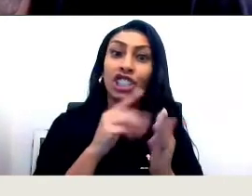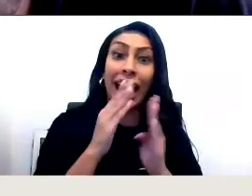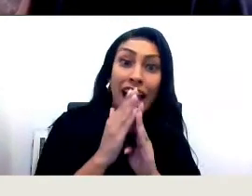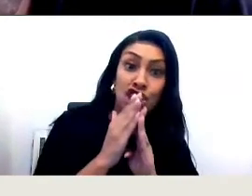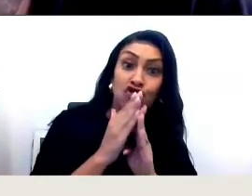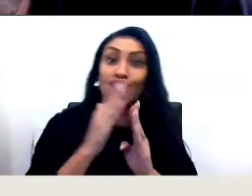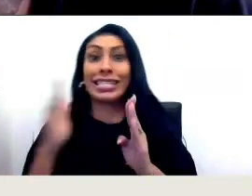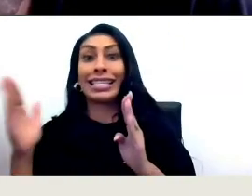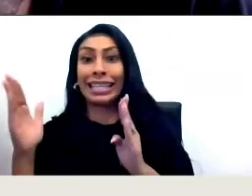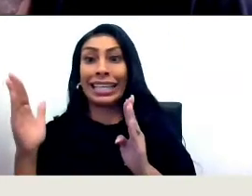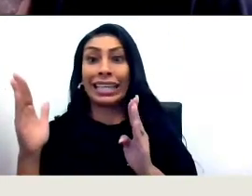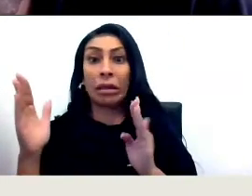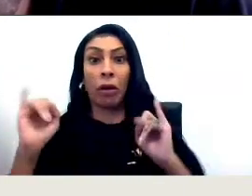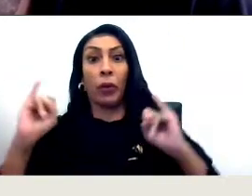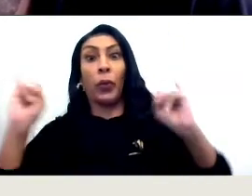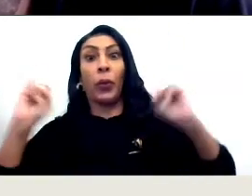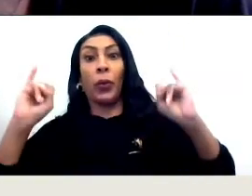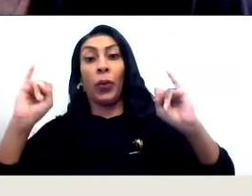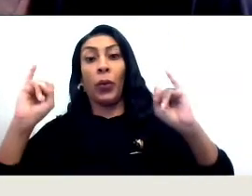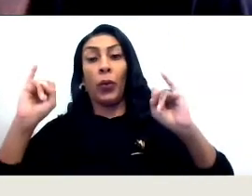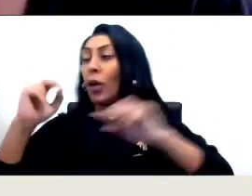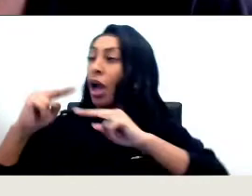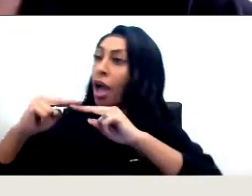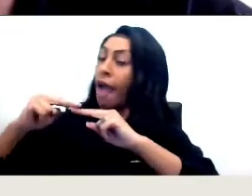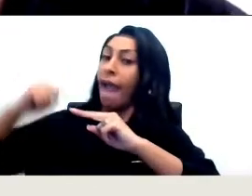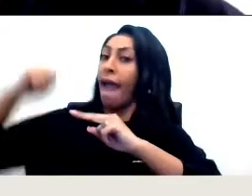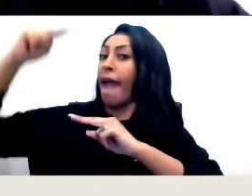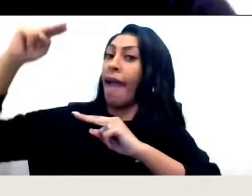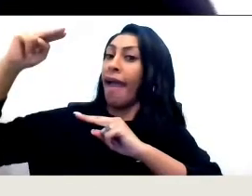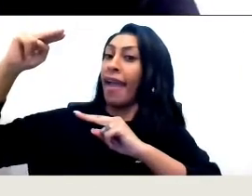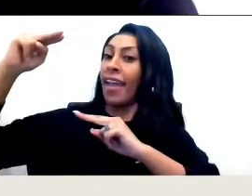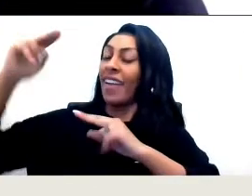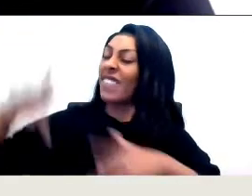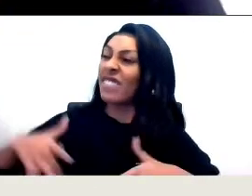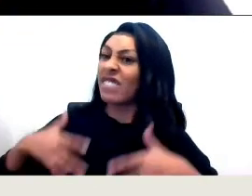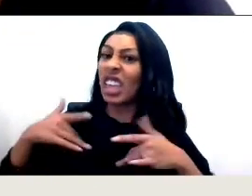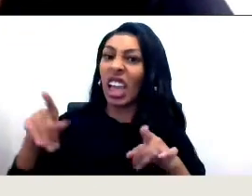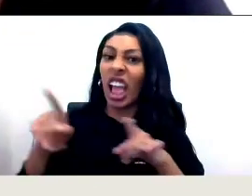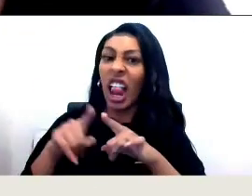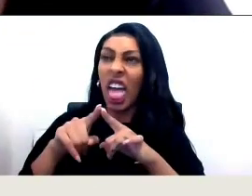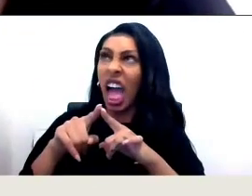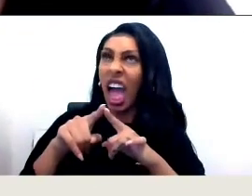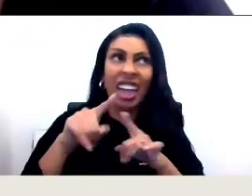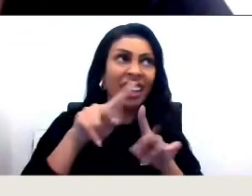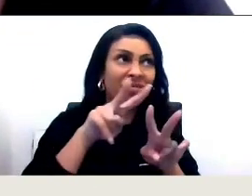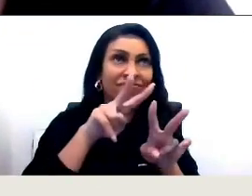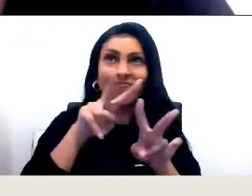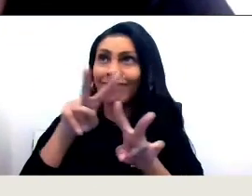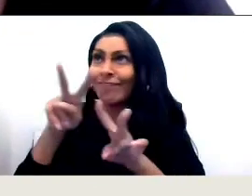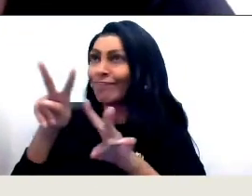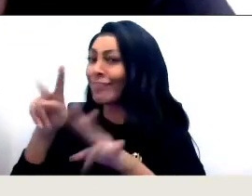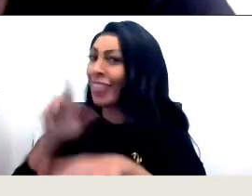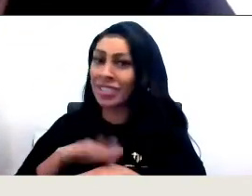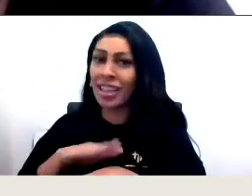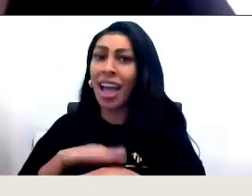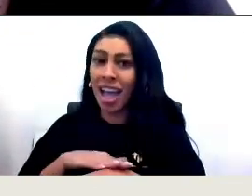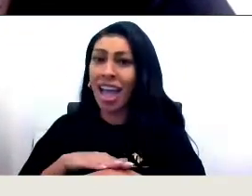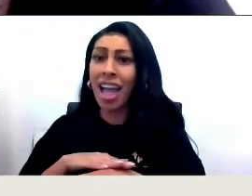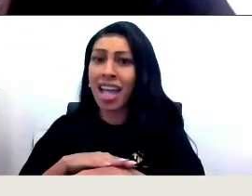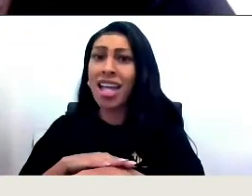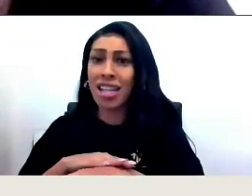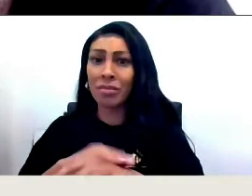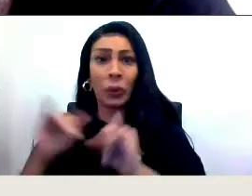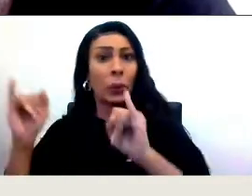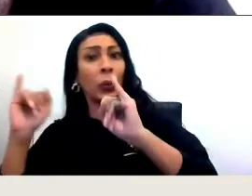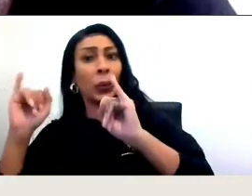extreme sort of high definition. It feels like a very polarized time. Not just between sometimes, sadly,